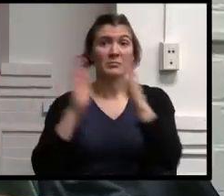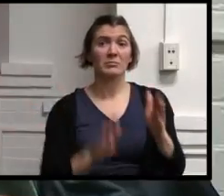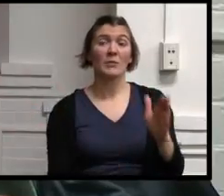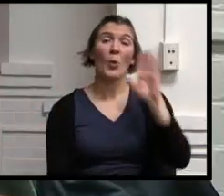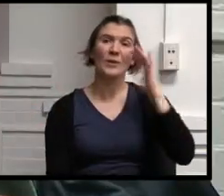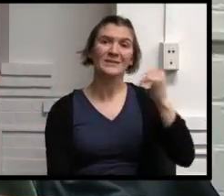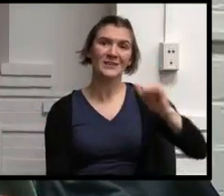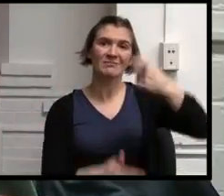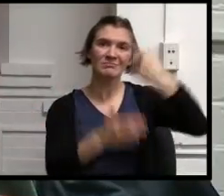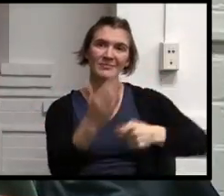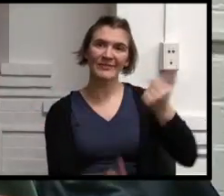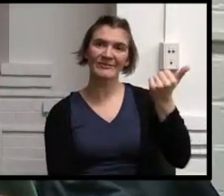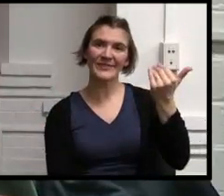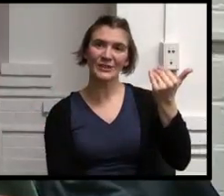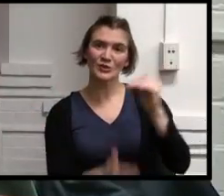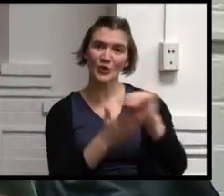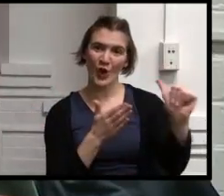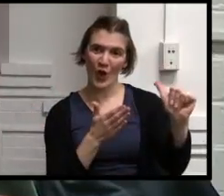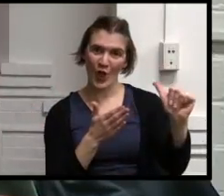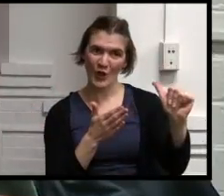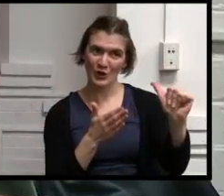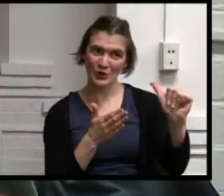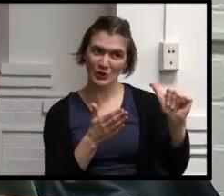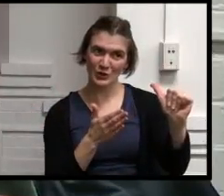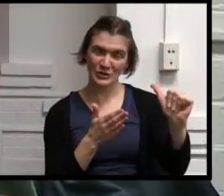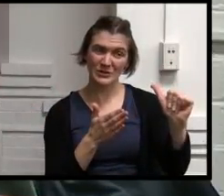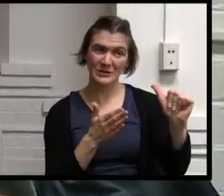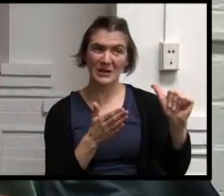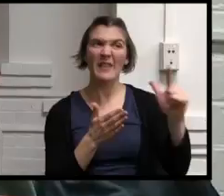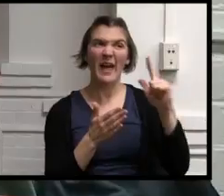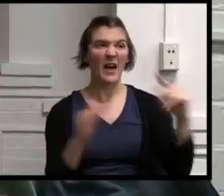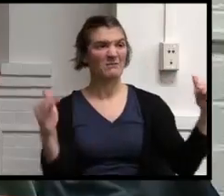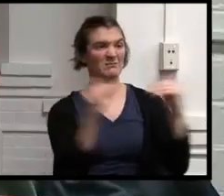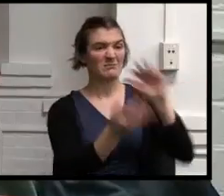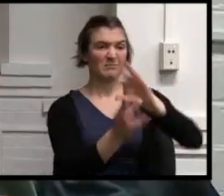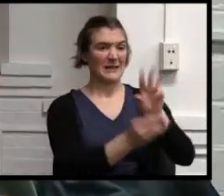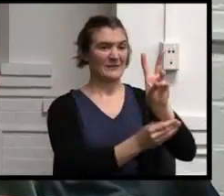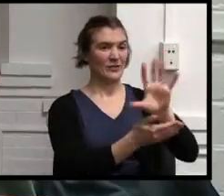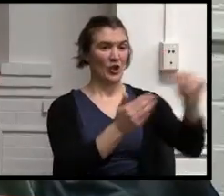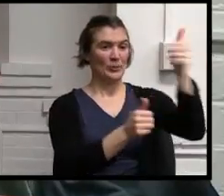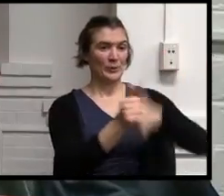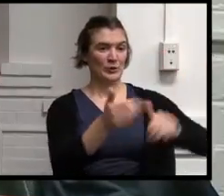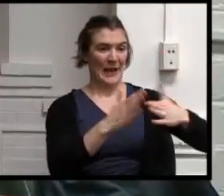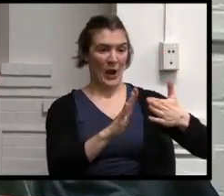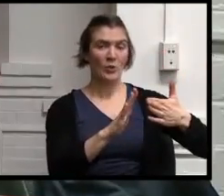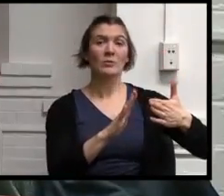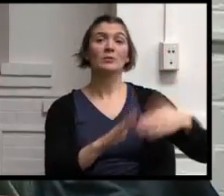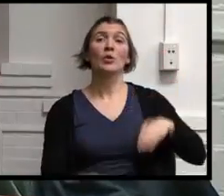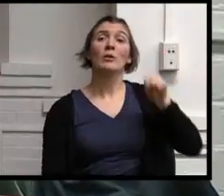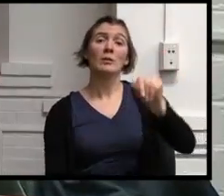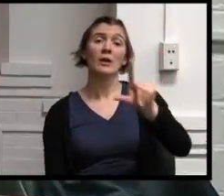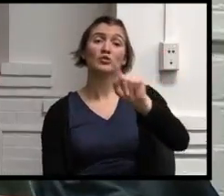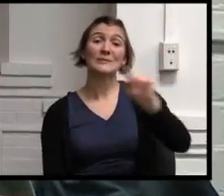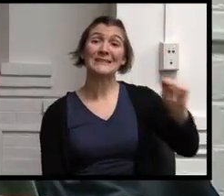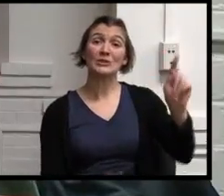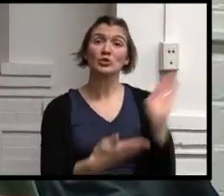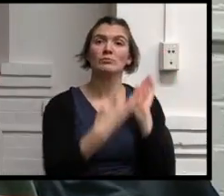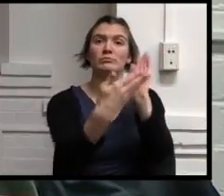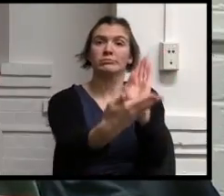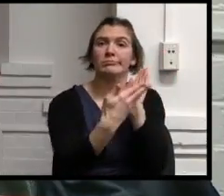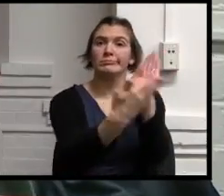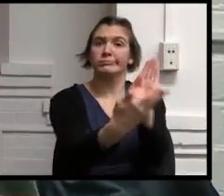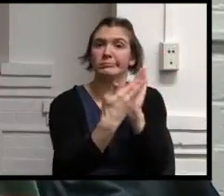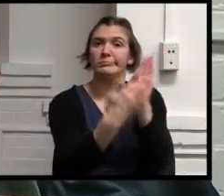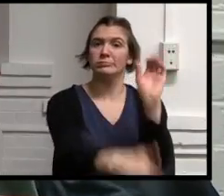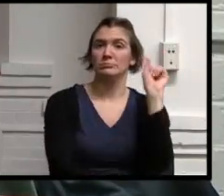$15 charge, which is still brings us up to the $65 total for Triple T to truck it up to there.